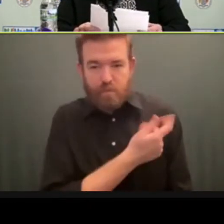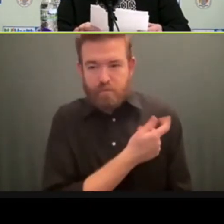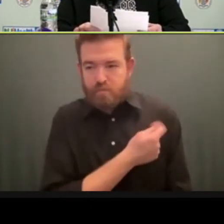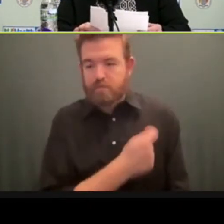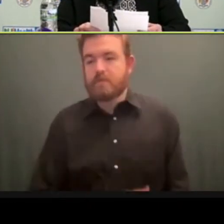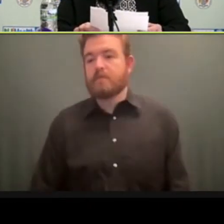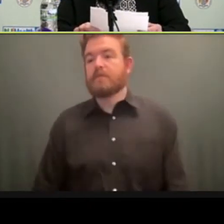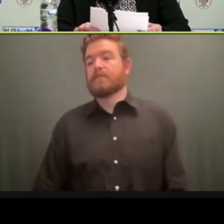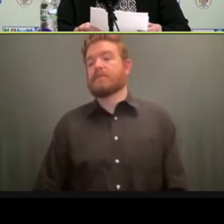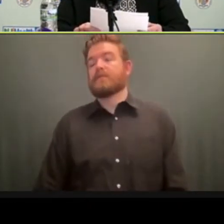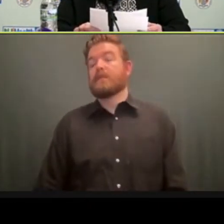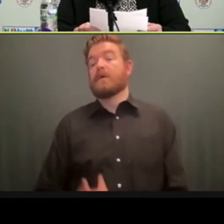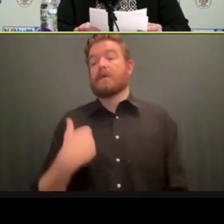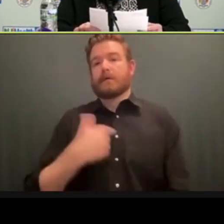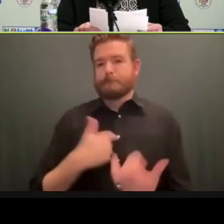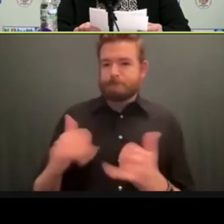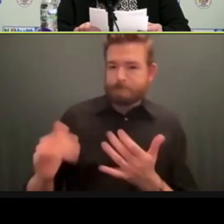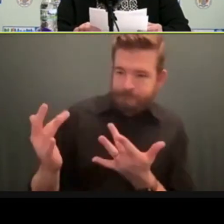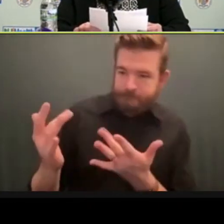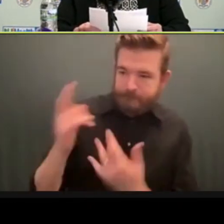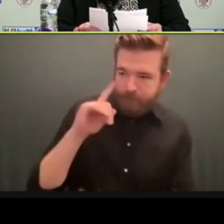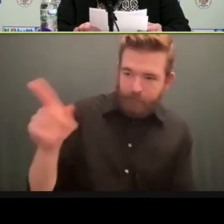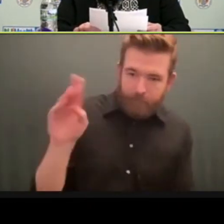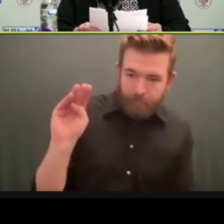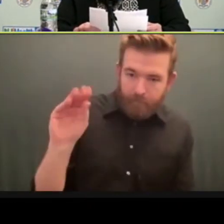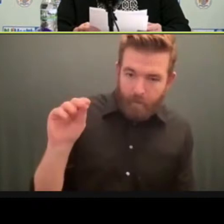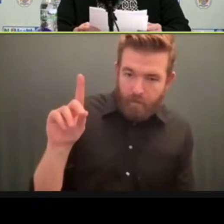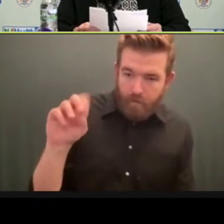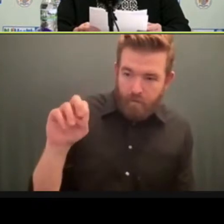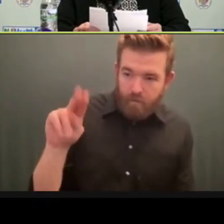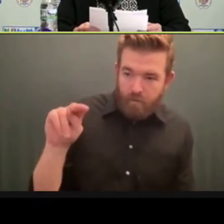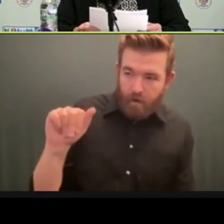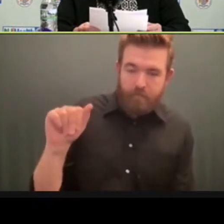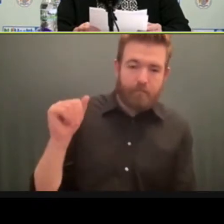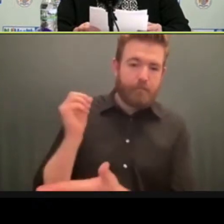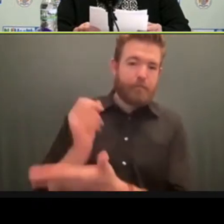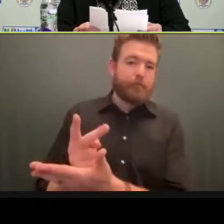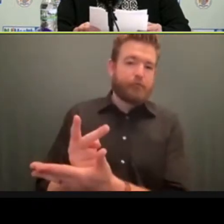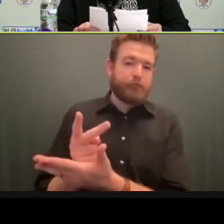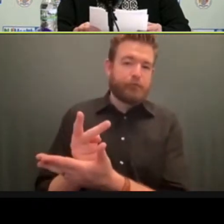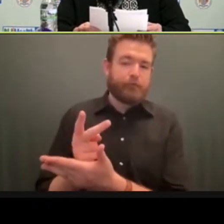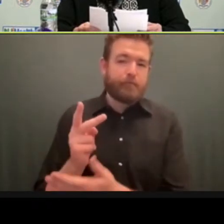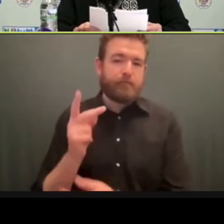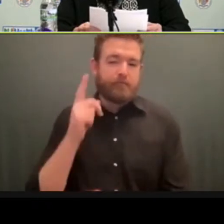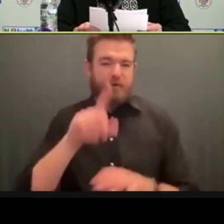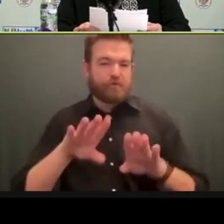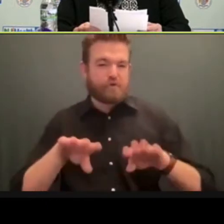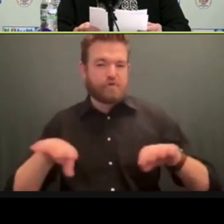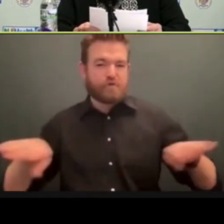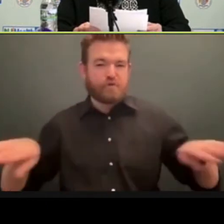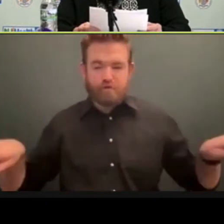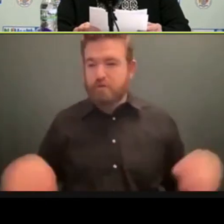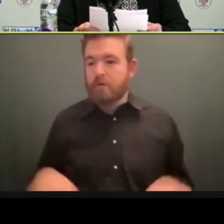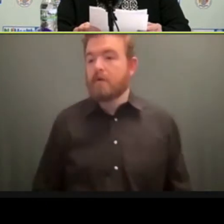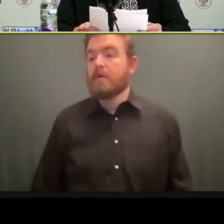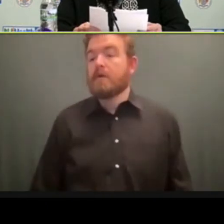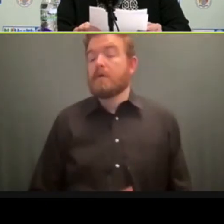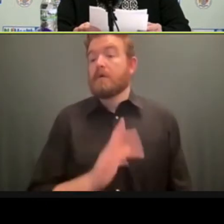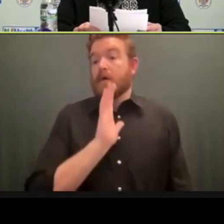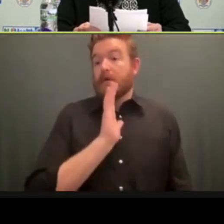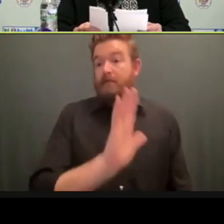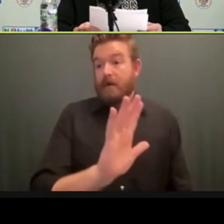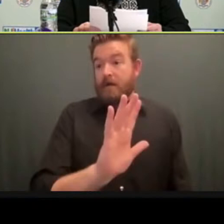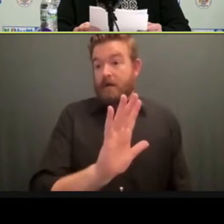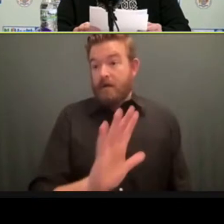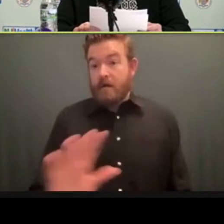well. Also, based on FDA action today, children between the ages of 5 and 11 who have received a